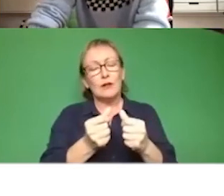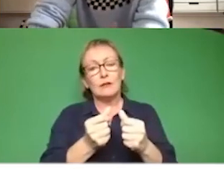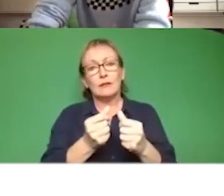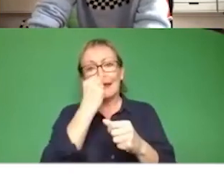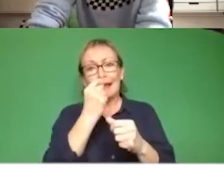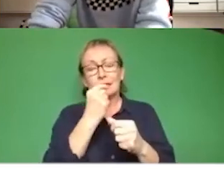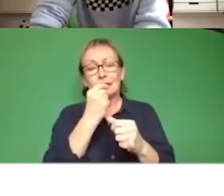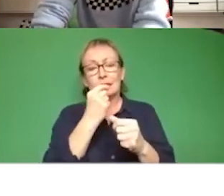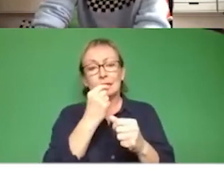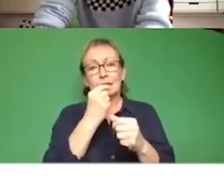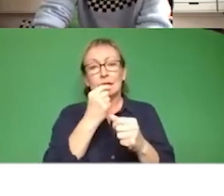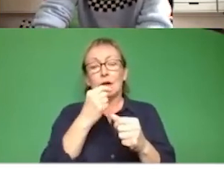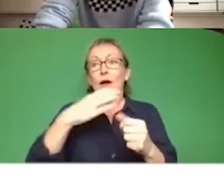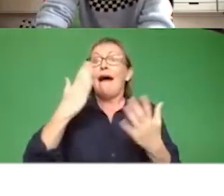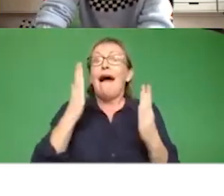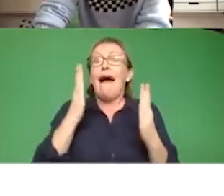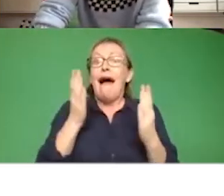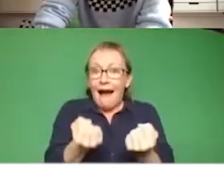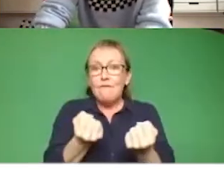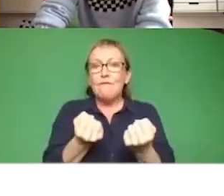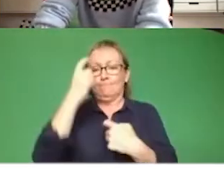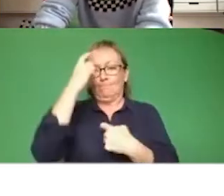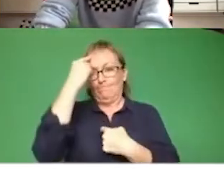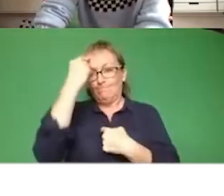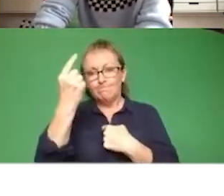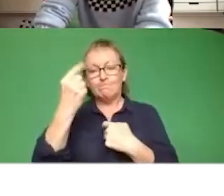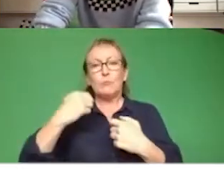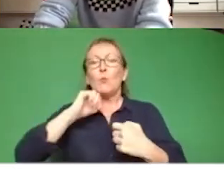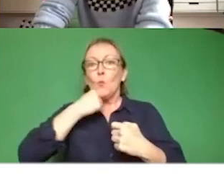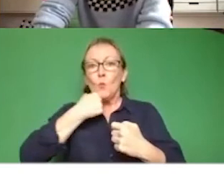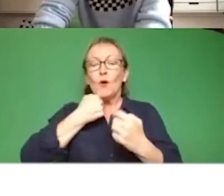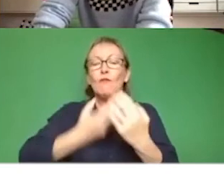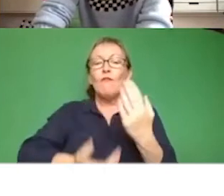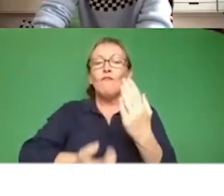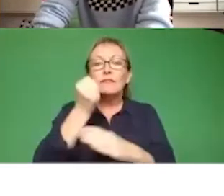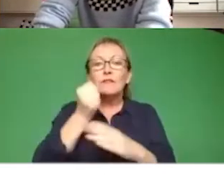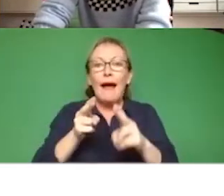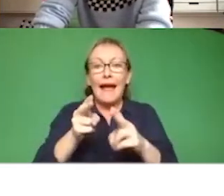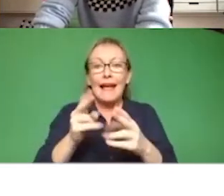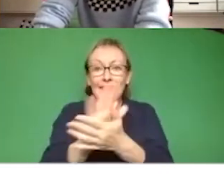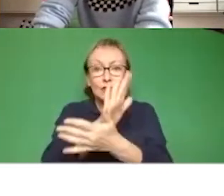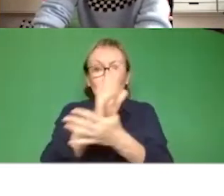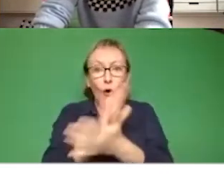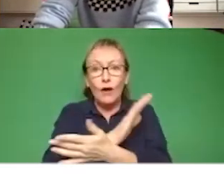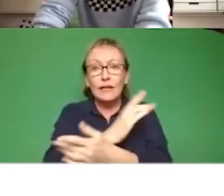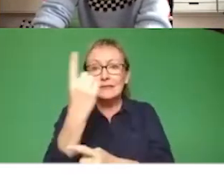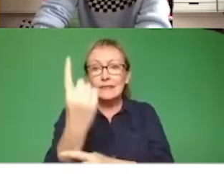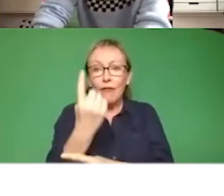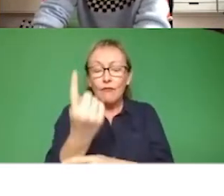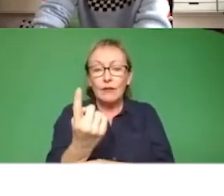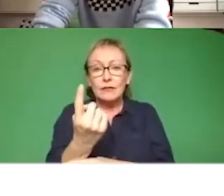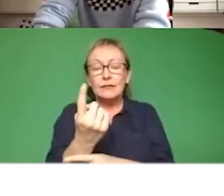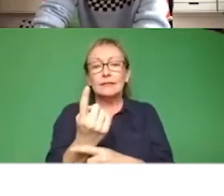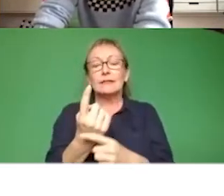you've got a will, you'll find a way. You know, definitely, it is really just enjoy it, enjoy yourself, and have